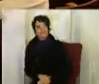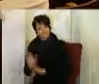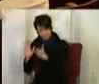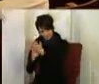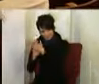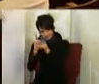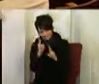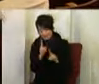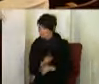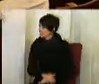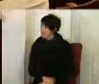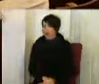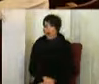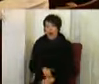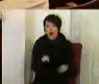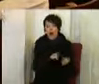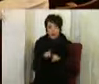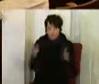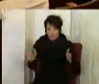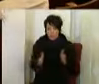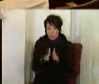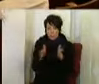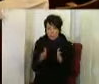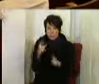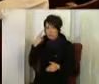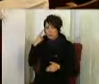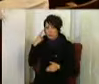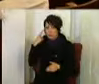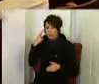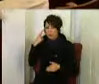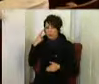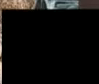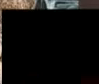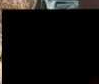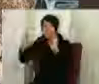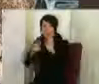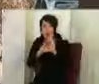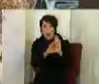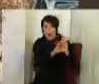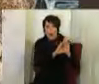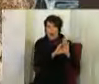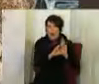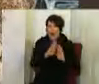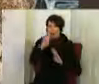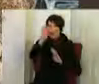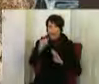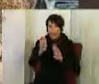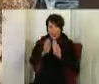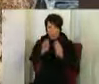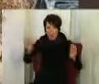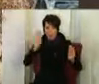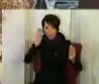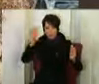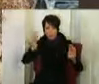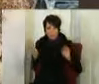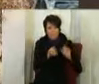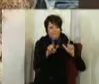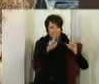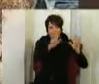And I also want you to encourage you to look at the photo exhibit that will be, it's on the back wall. There's more being added over the next few